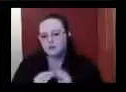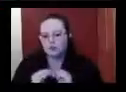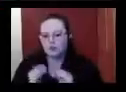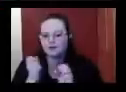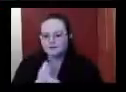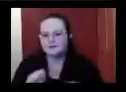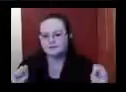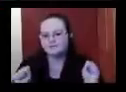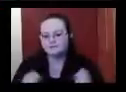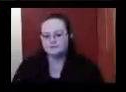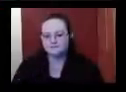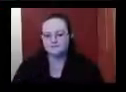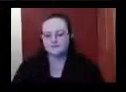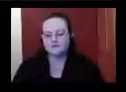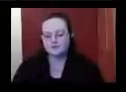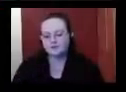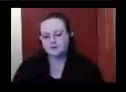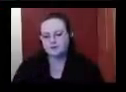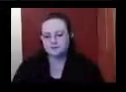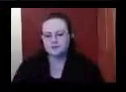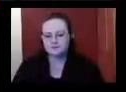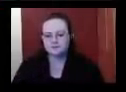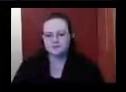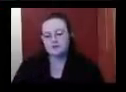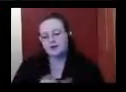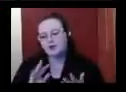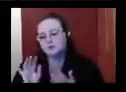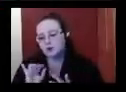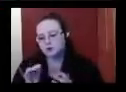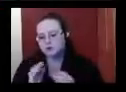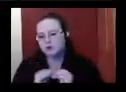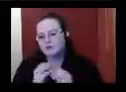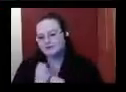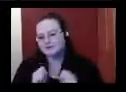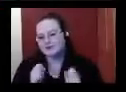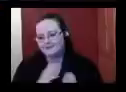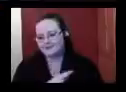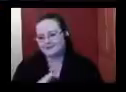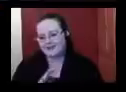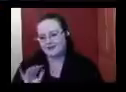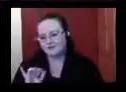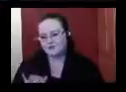our students and our staff as well.